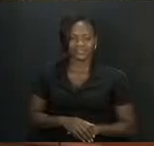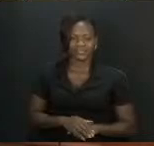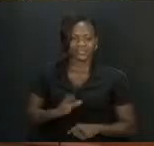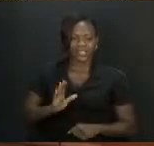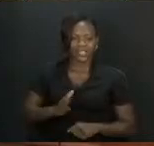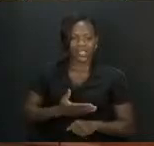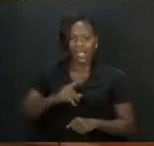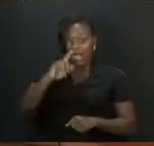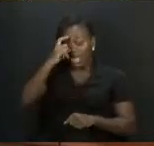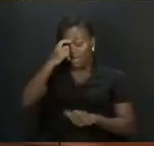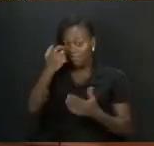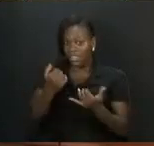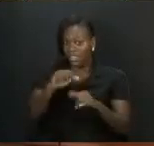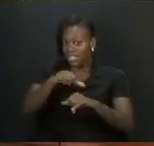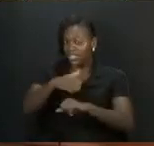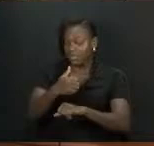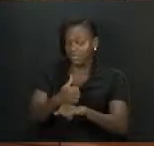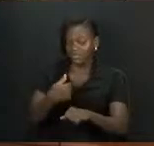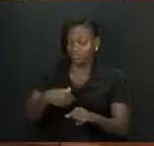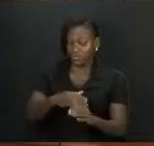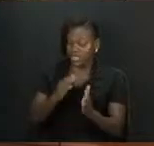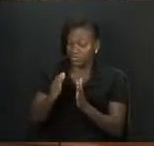time. Yes.